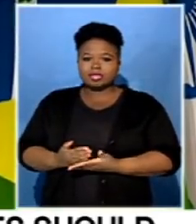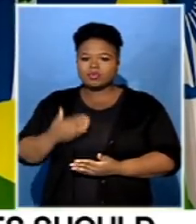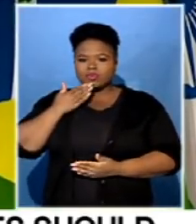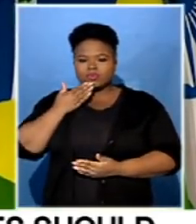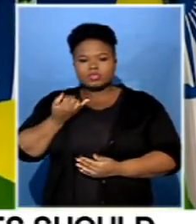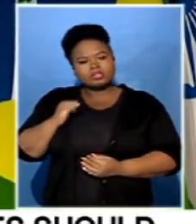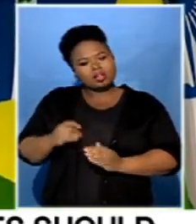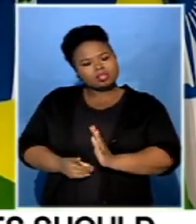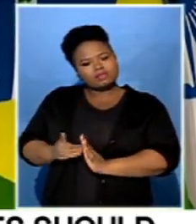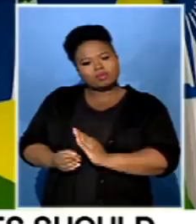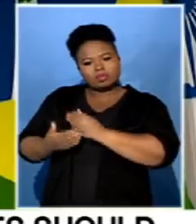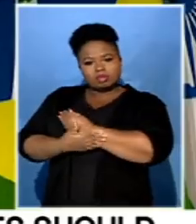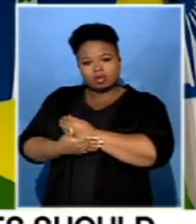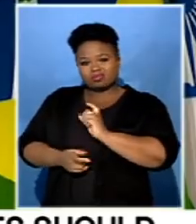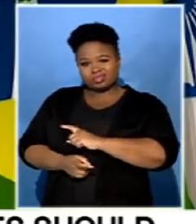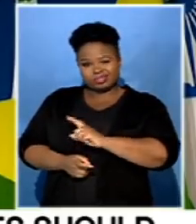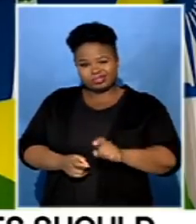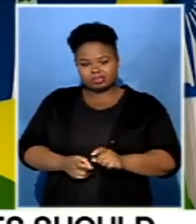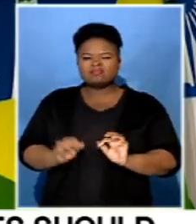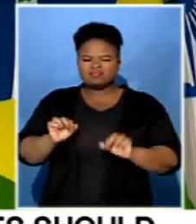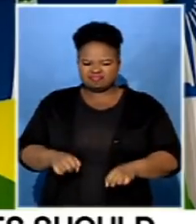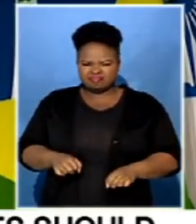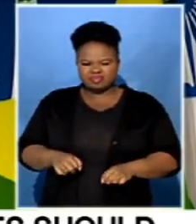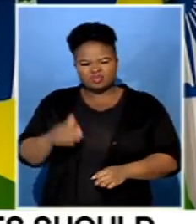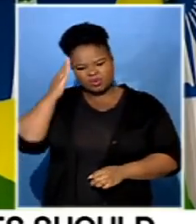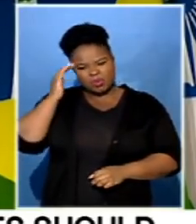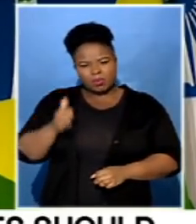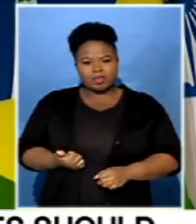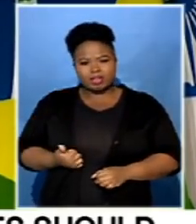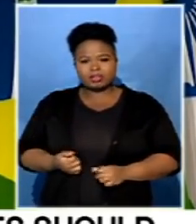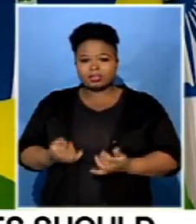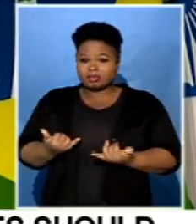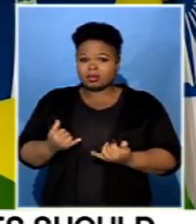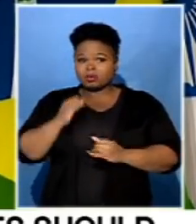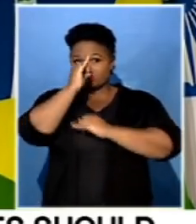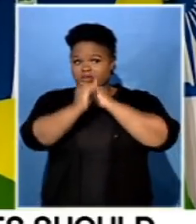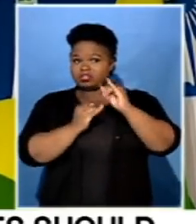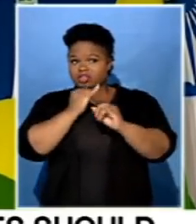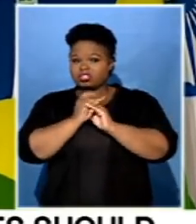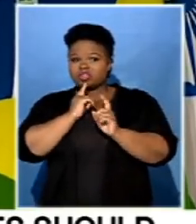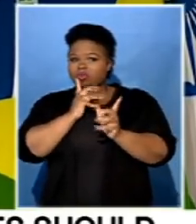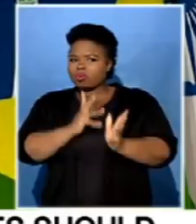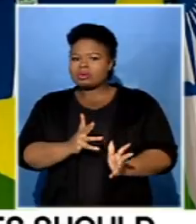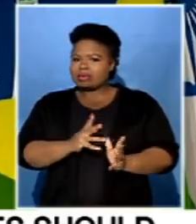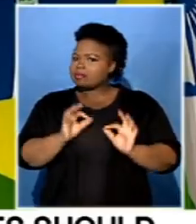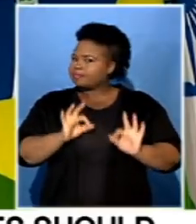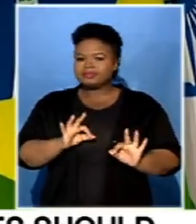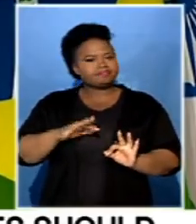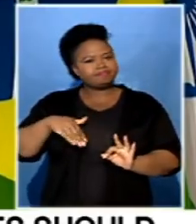and developing countries. Obviously, the current international order is not a perfect